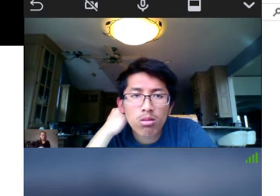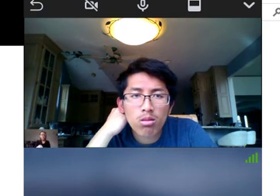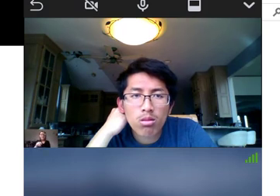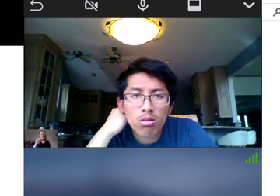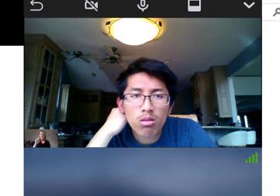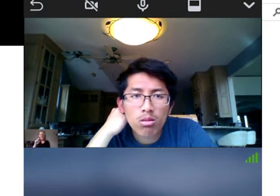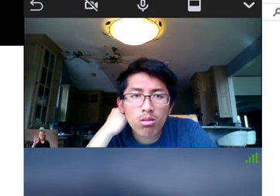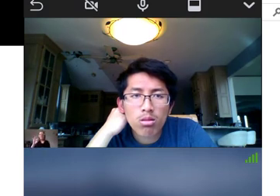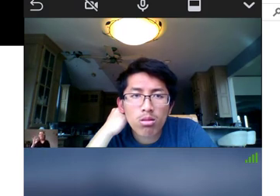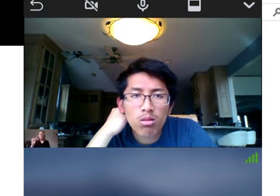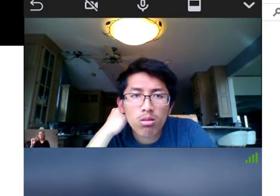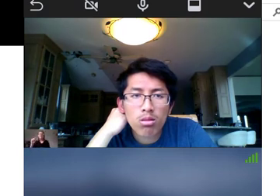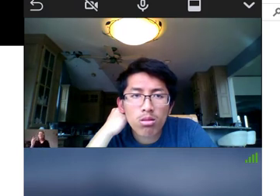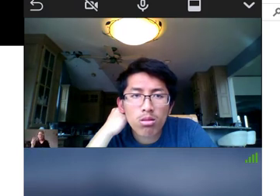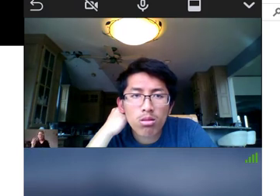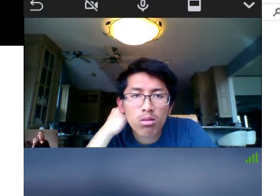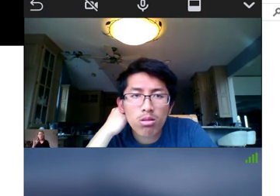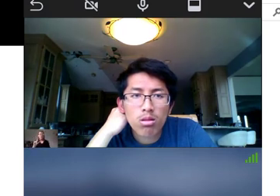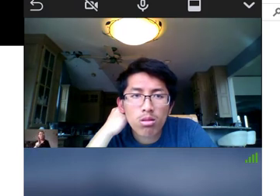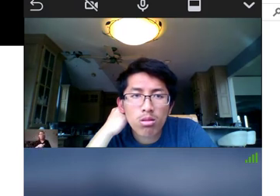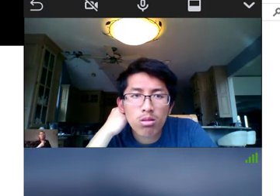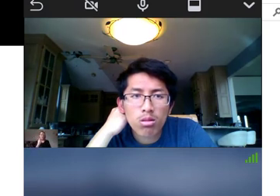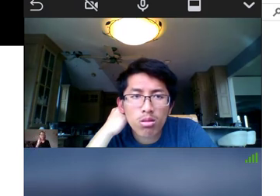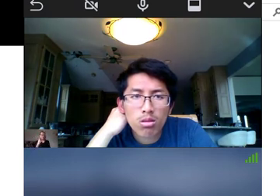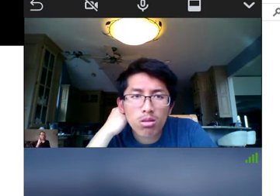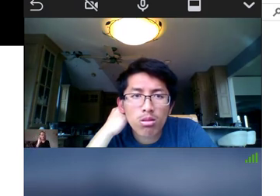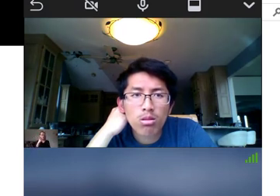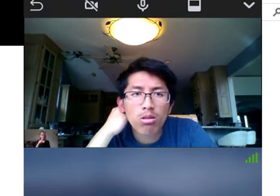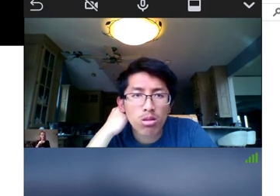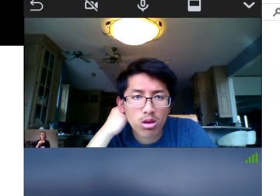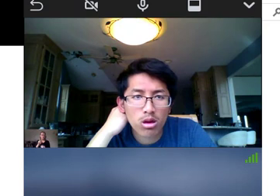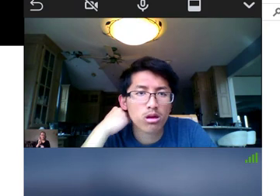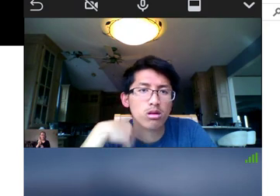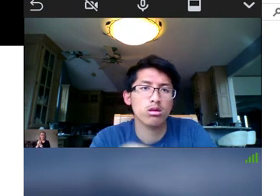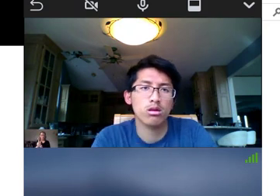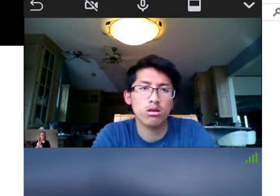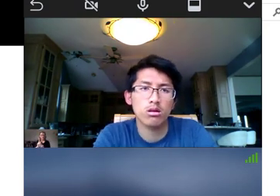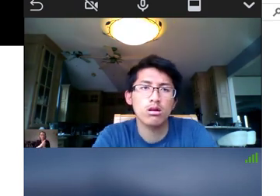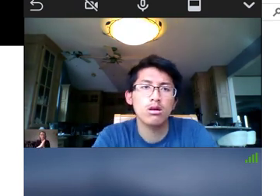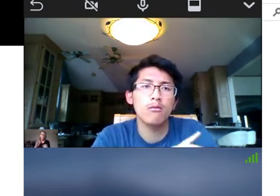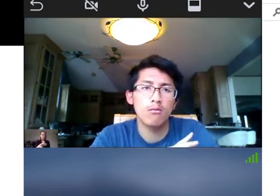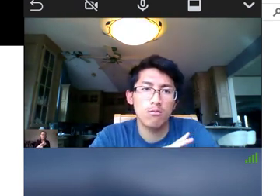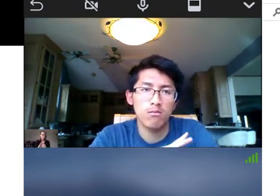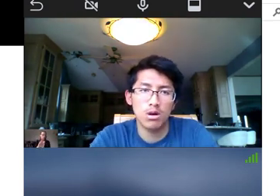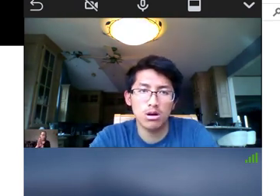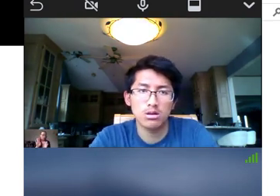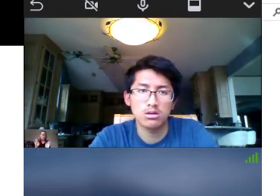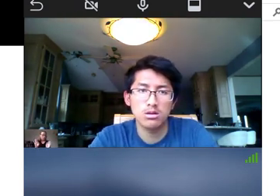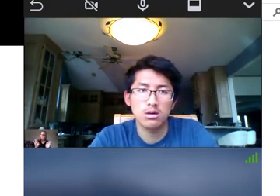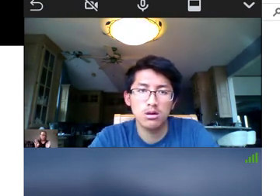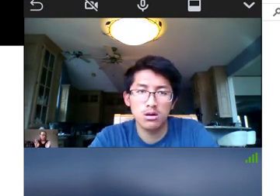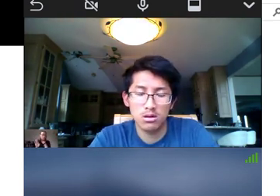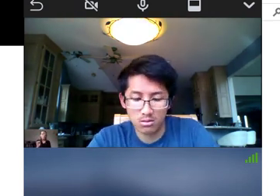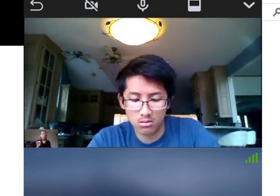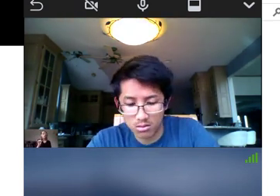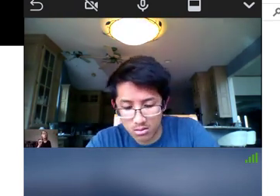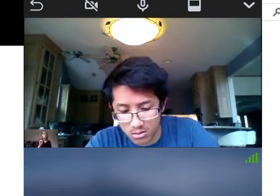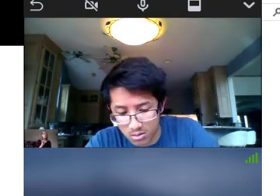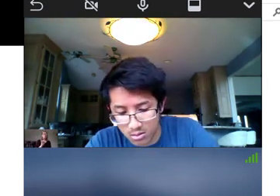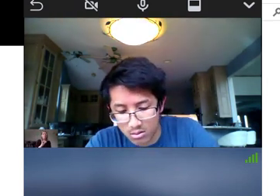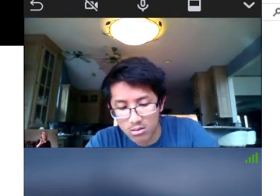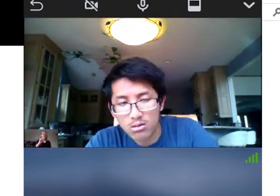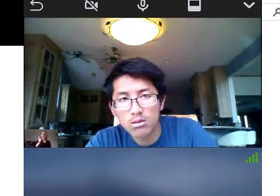it takes for the velocity to become fully developed. Similarly, XFDT is for the thermal boundary